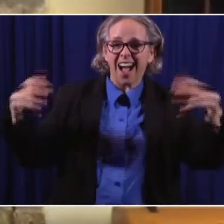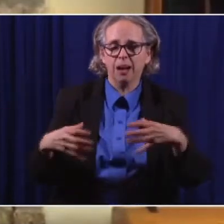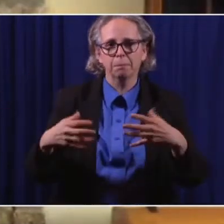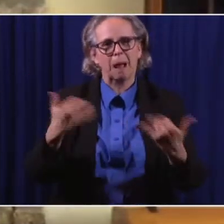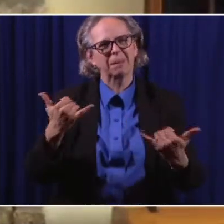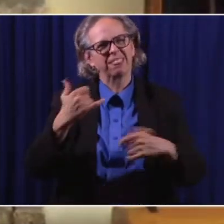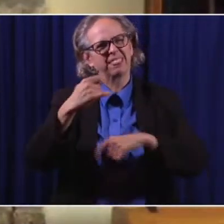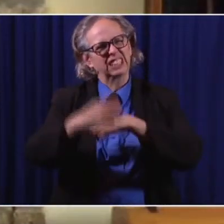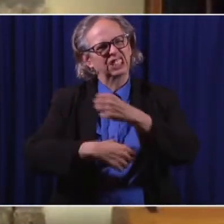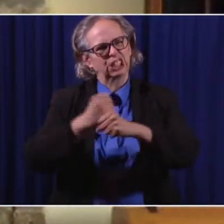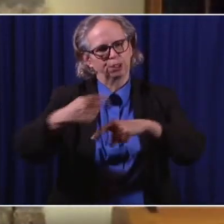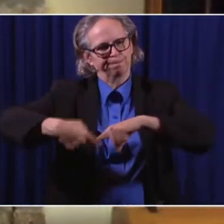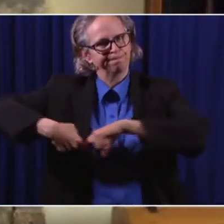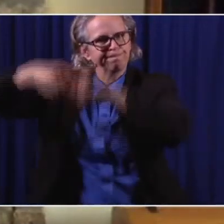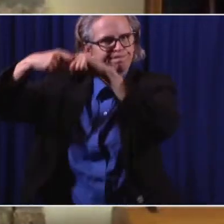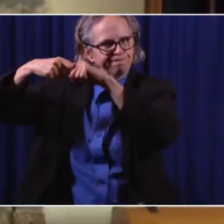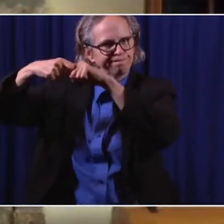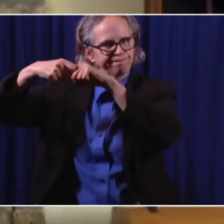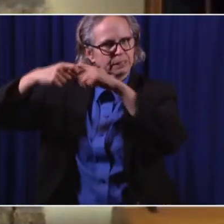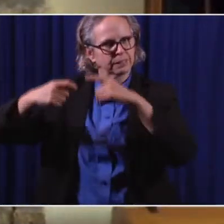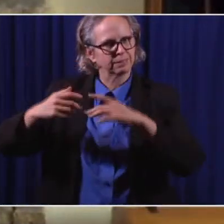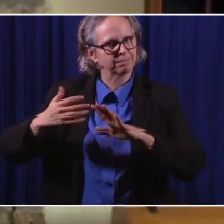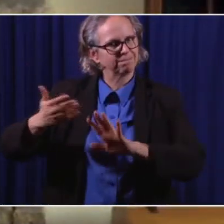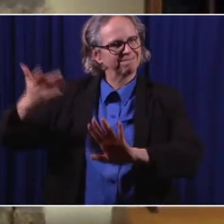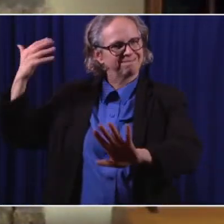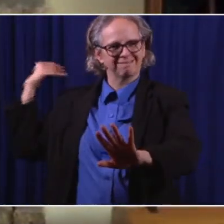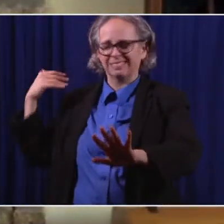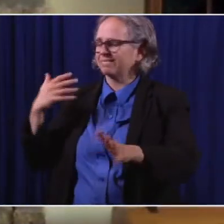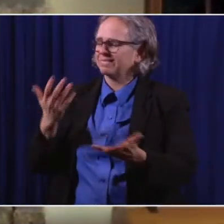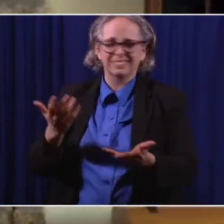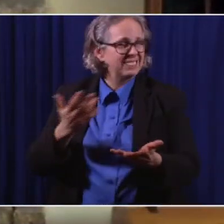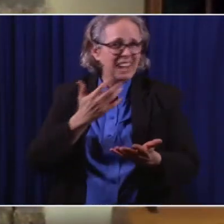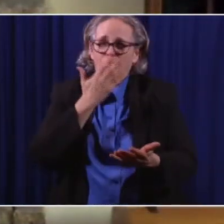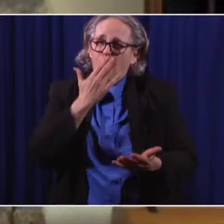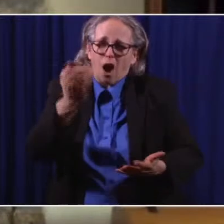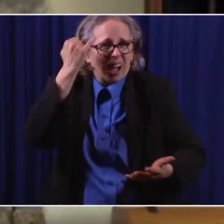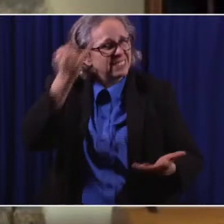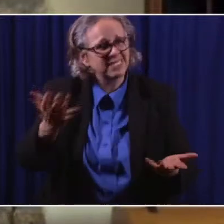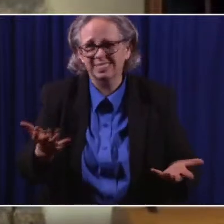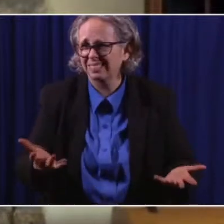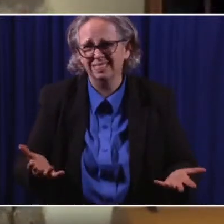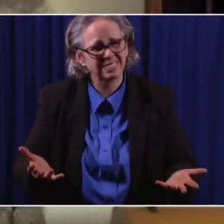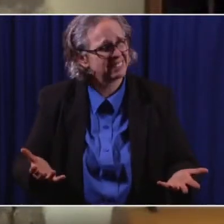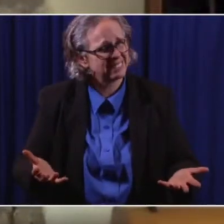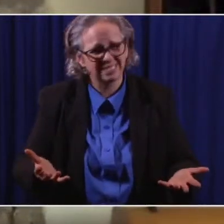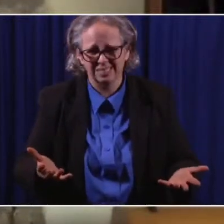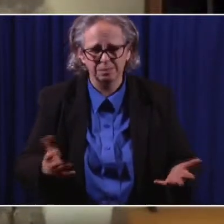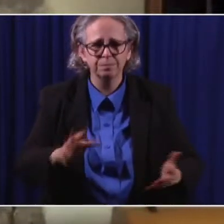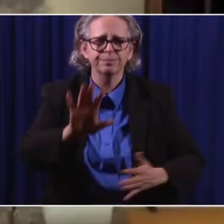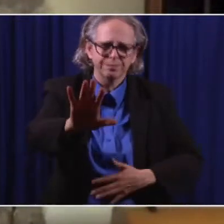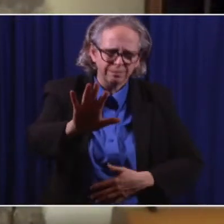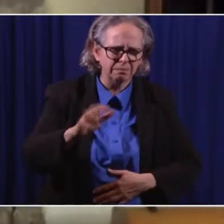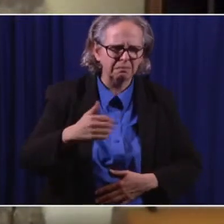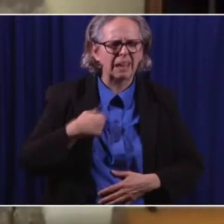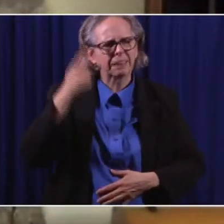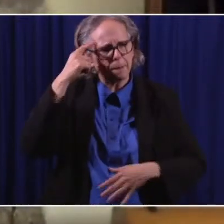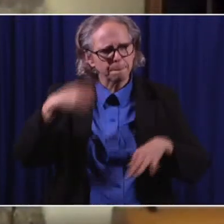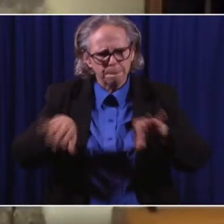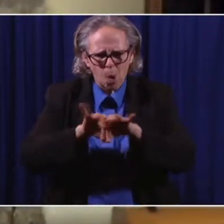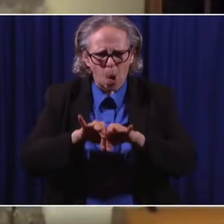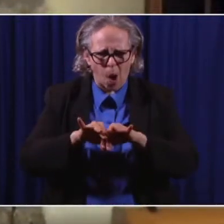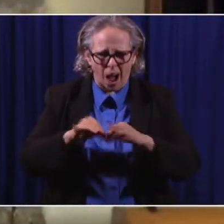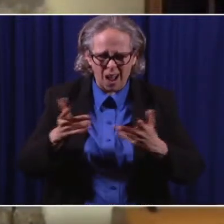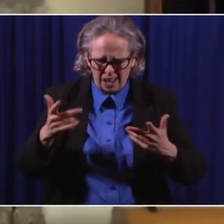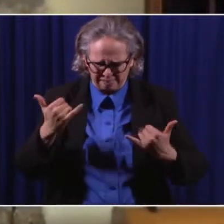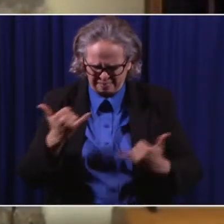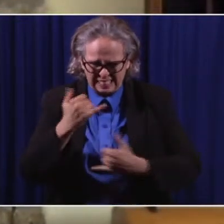families together. It just doesn't make any sense. And I think we got to look at this from the long run, long view of this. And the good news is